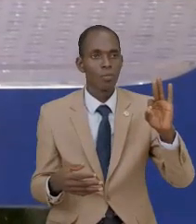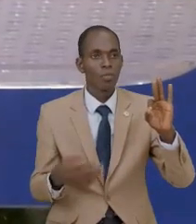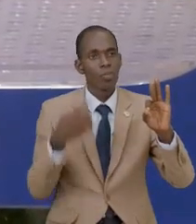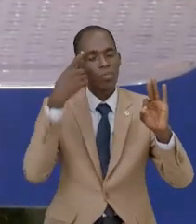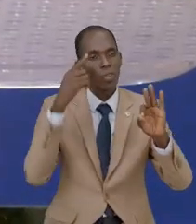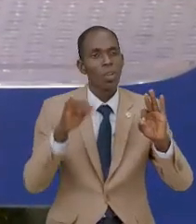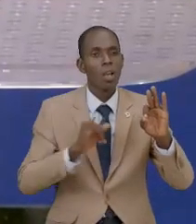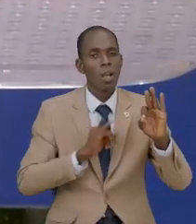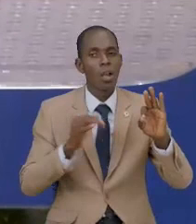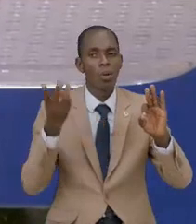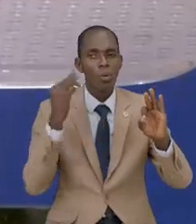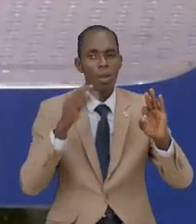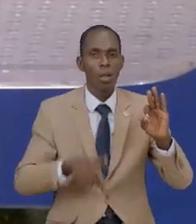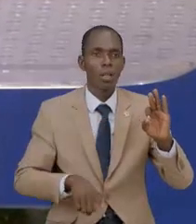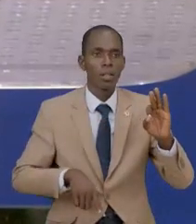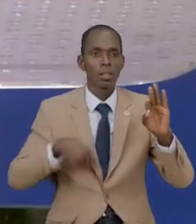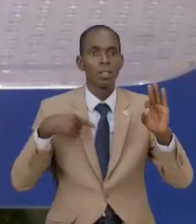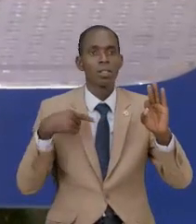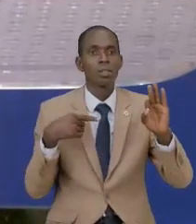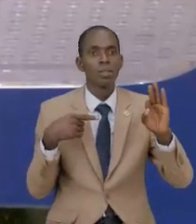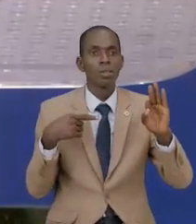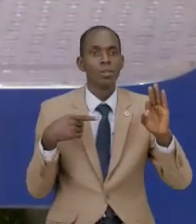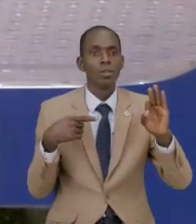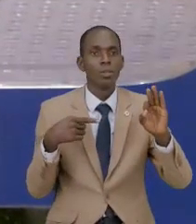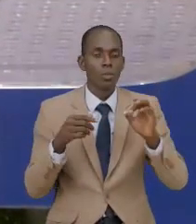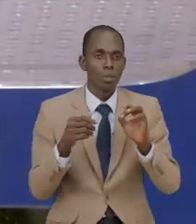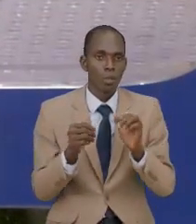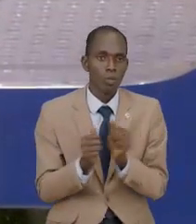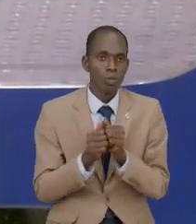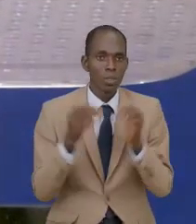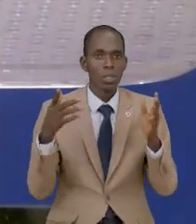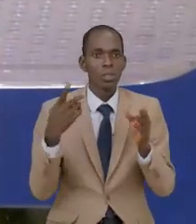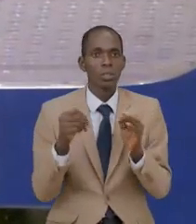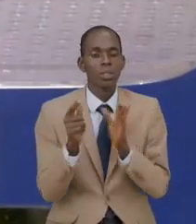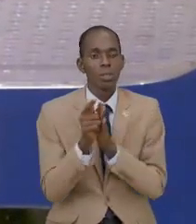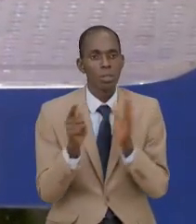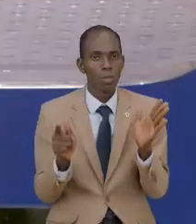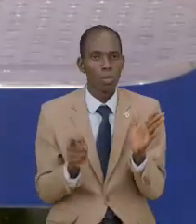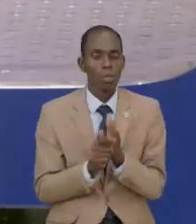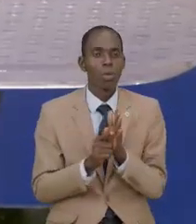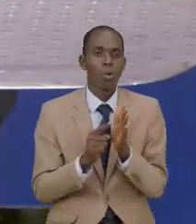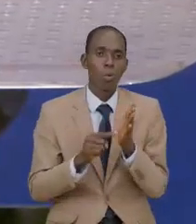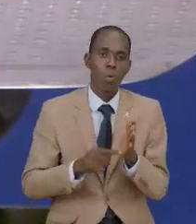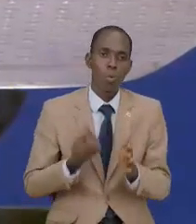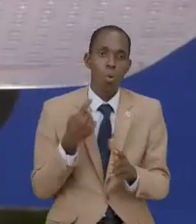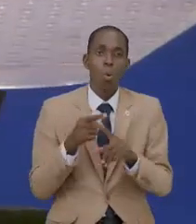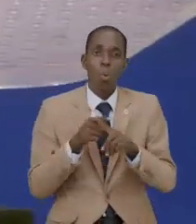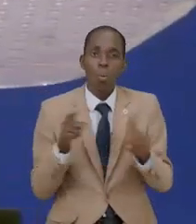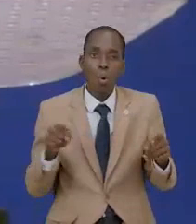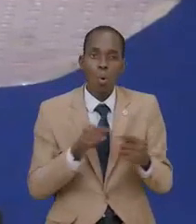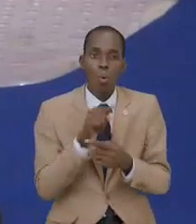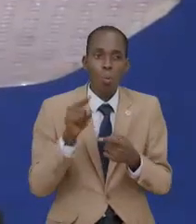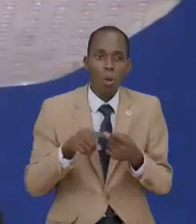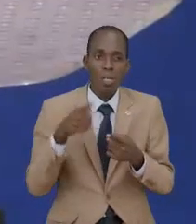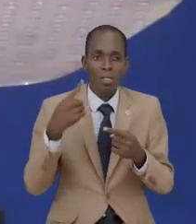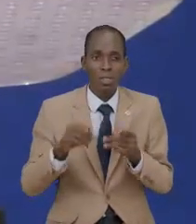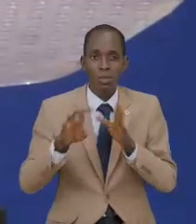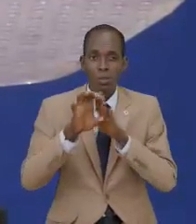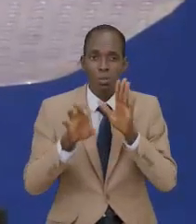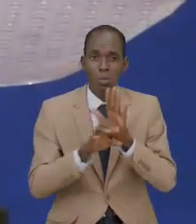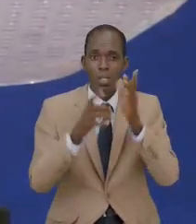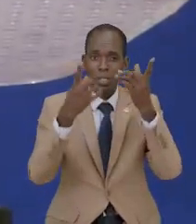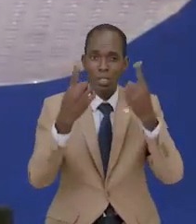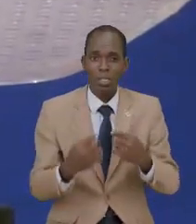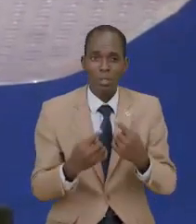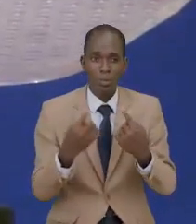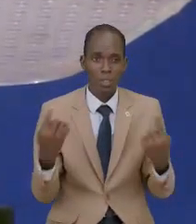I was alive without the law once. But when the commandment came,